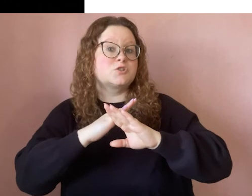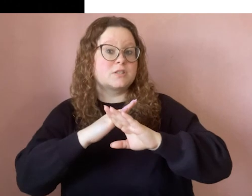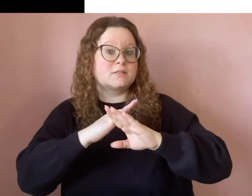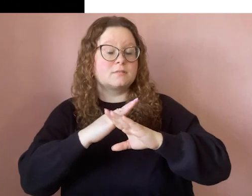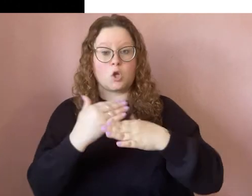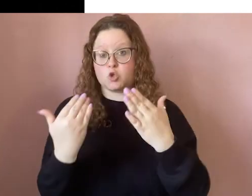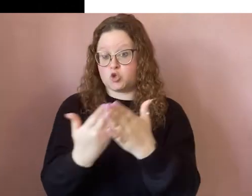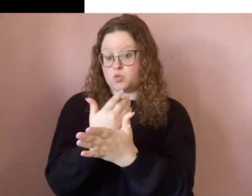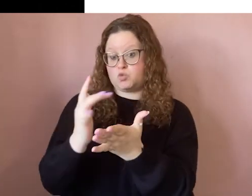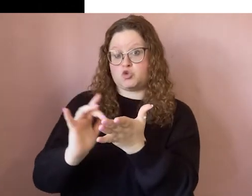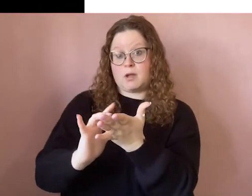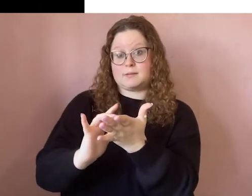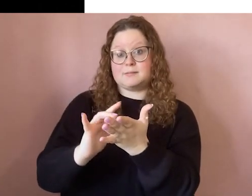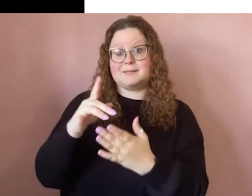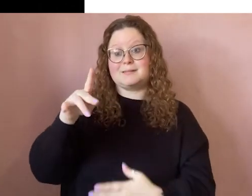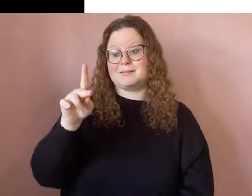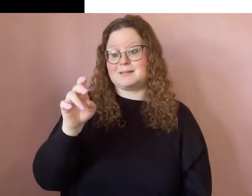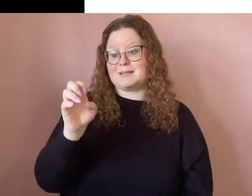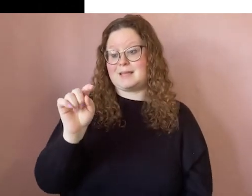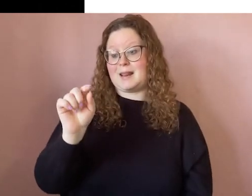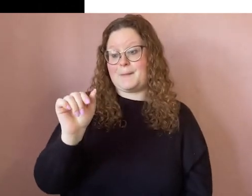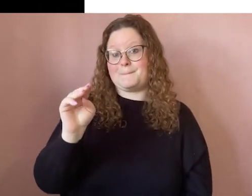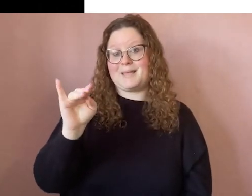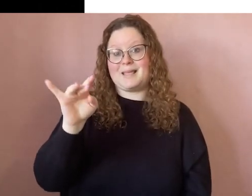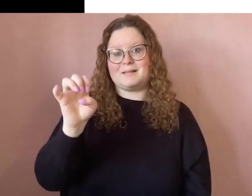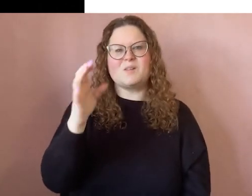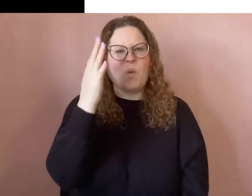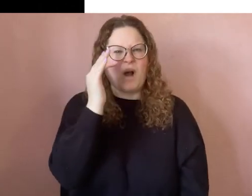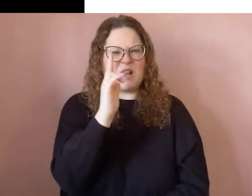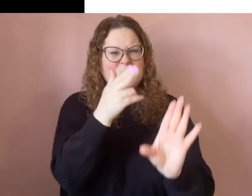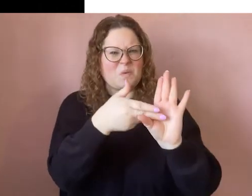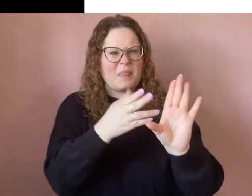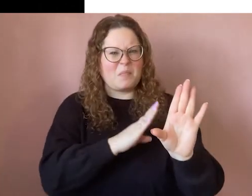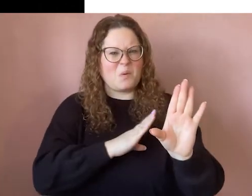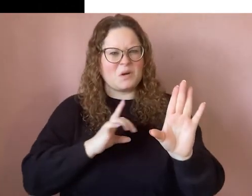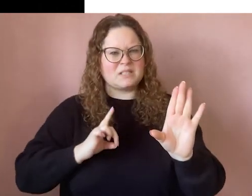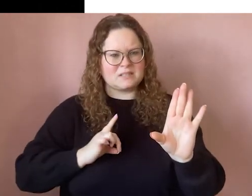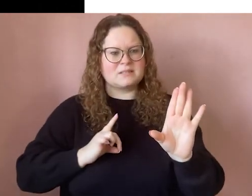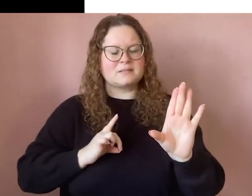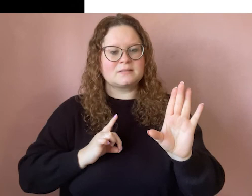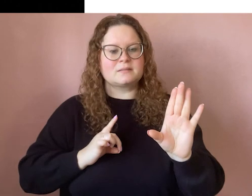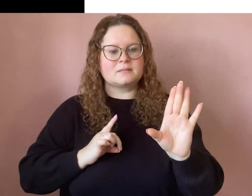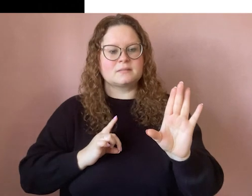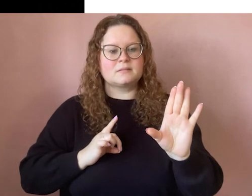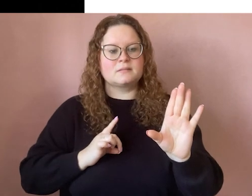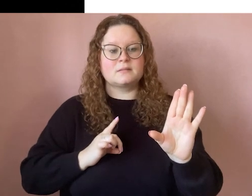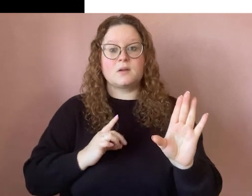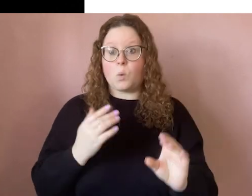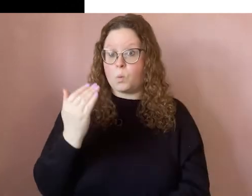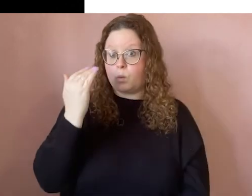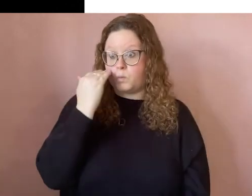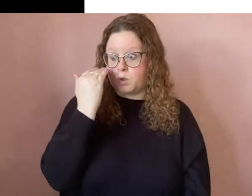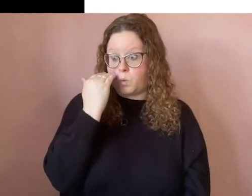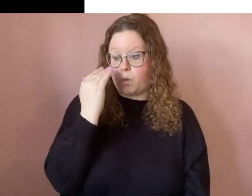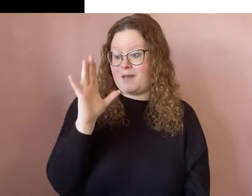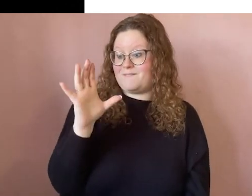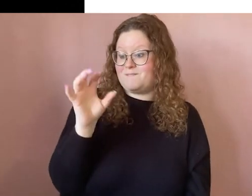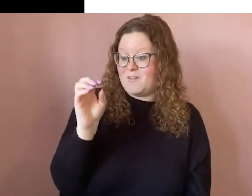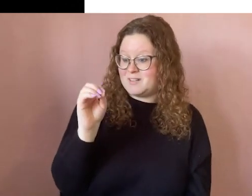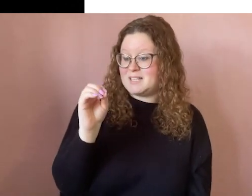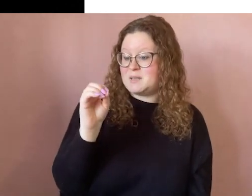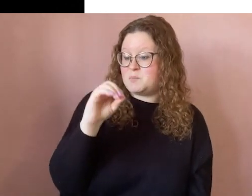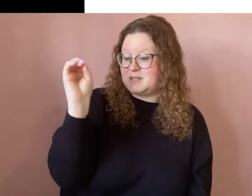people who actually know things about science, as opposed to me, who I read things about science and then translate